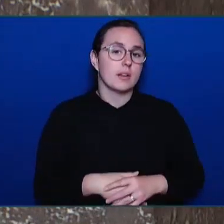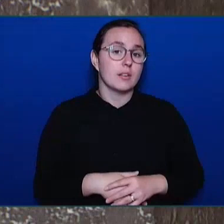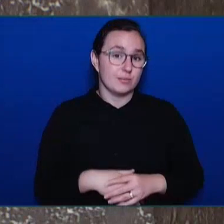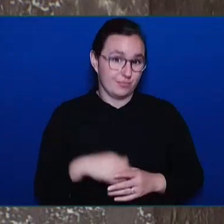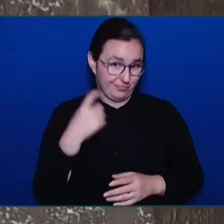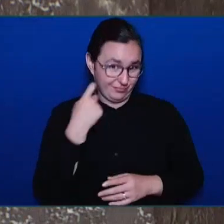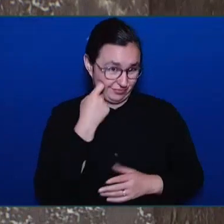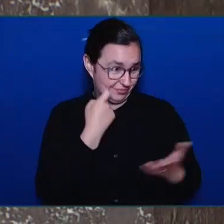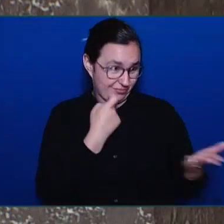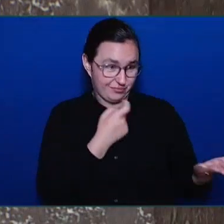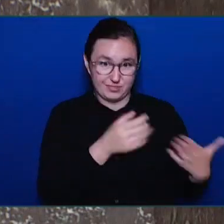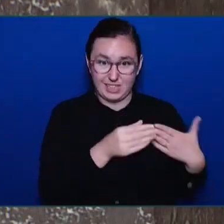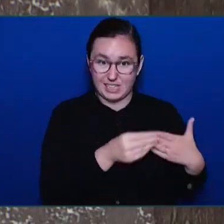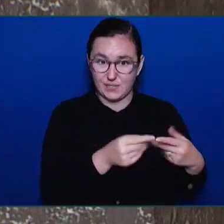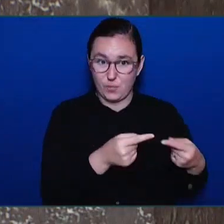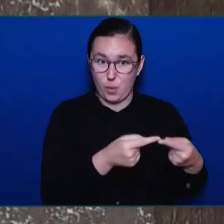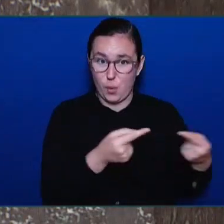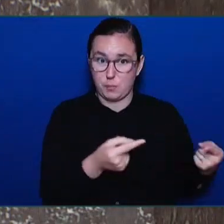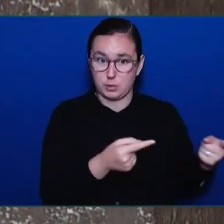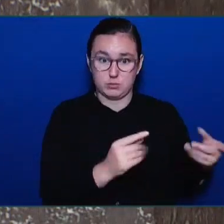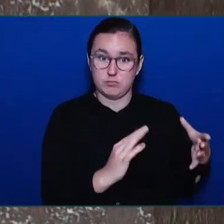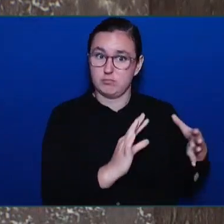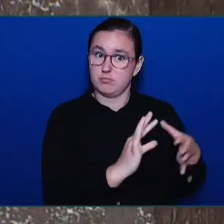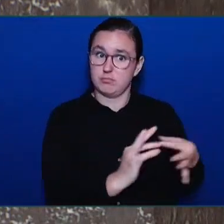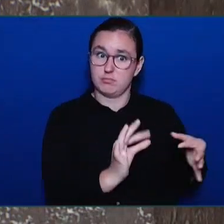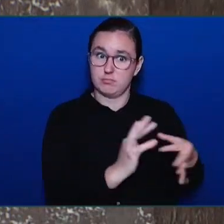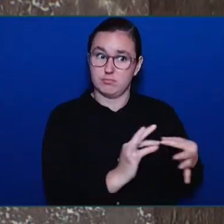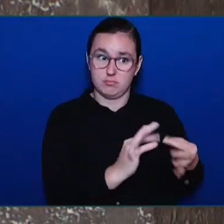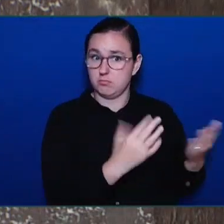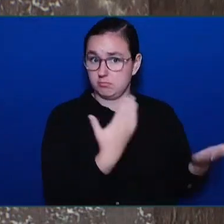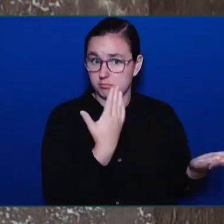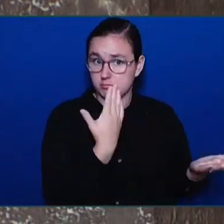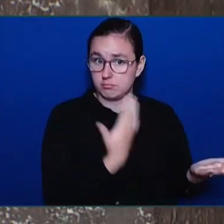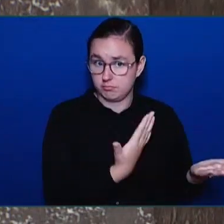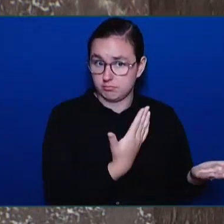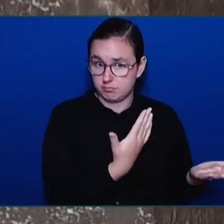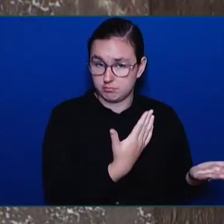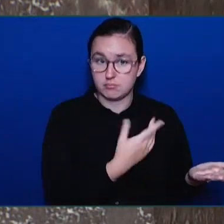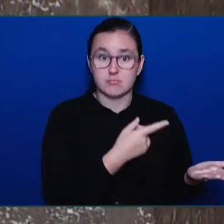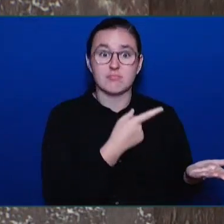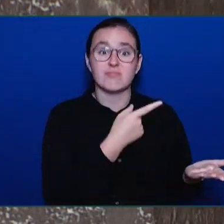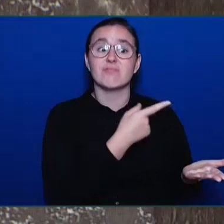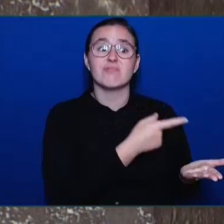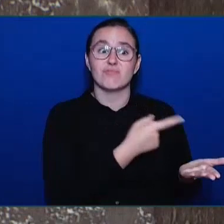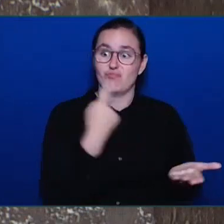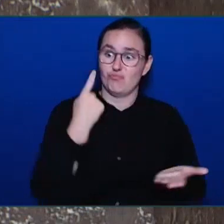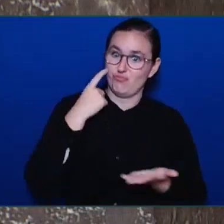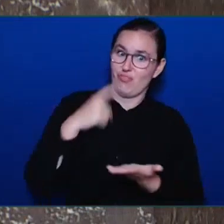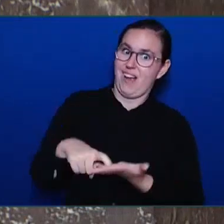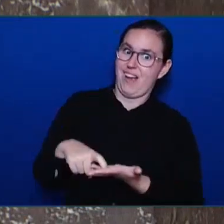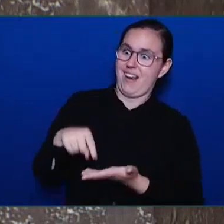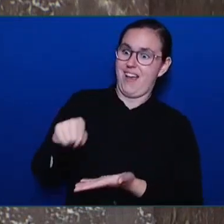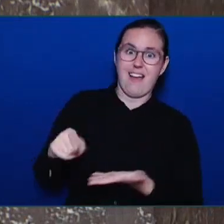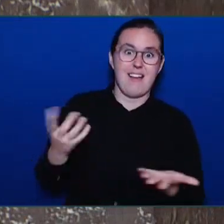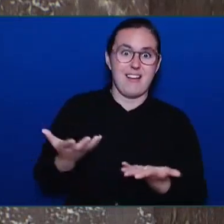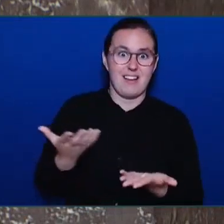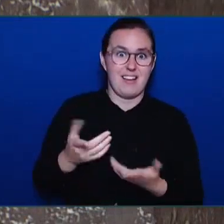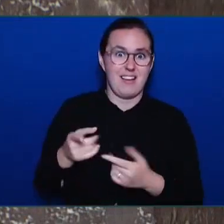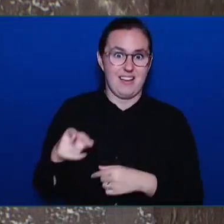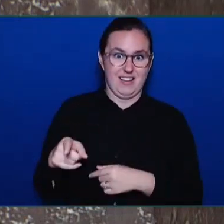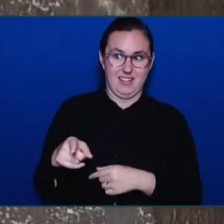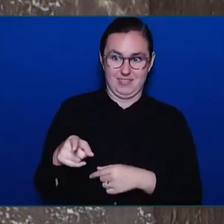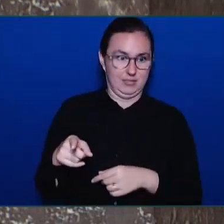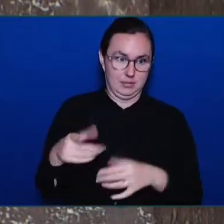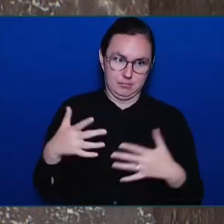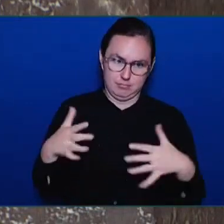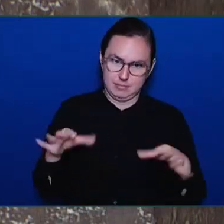the Leader of the Opposition acknowledging that to do this important work, it's going to require investments. Because that wasn't the case when he was the Minister